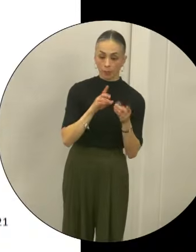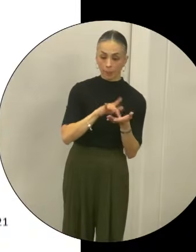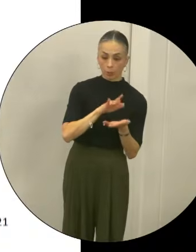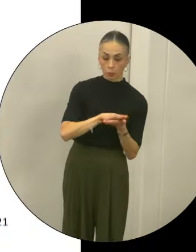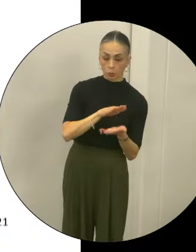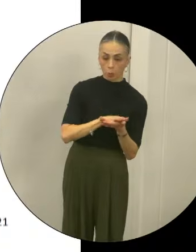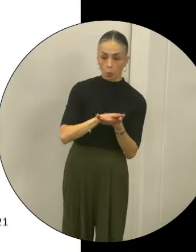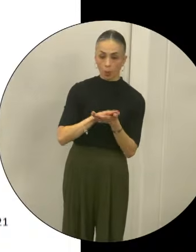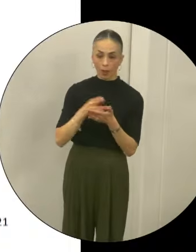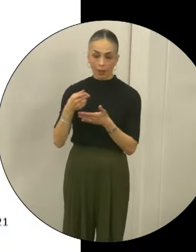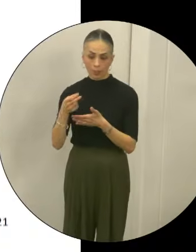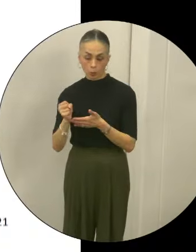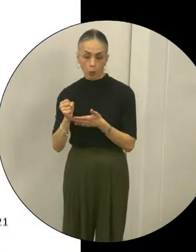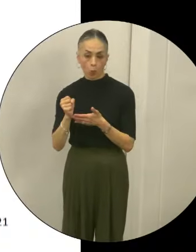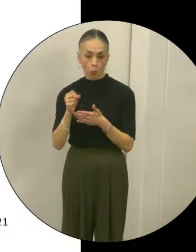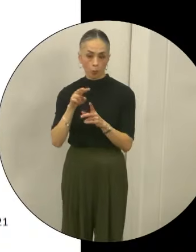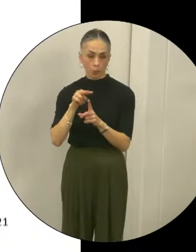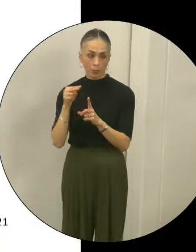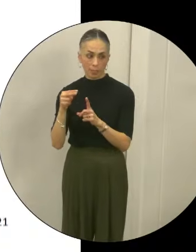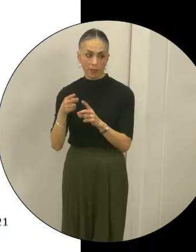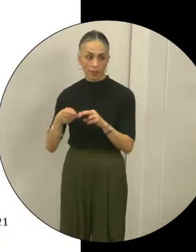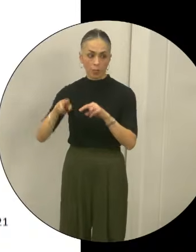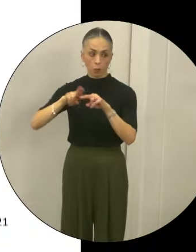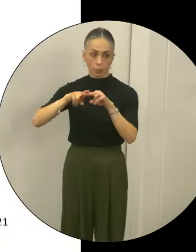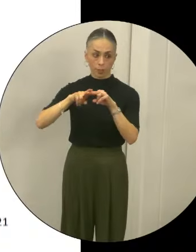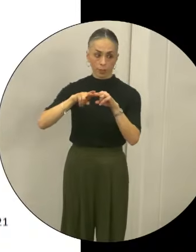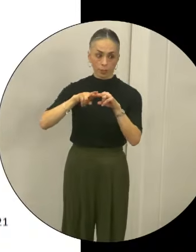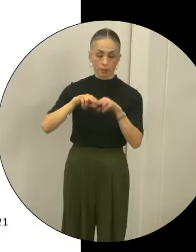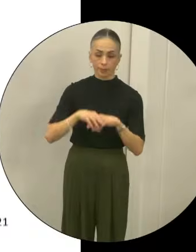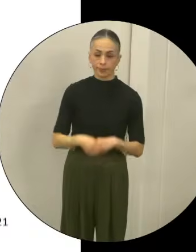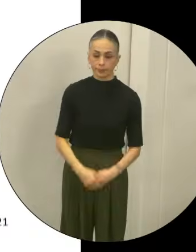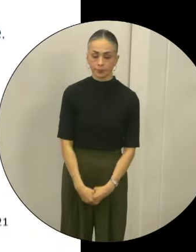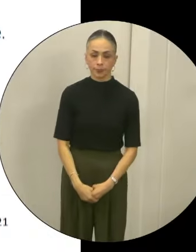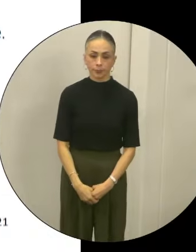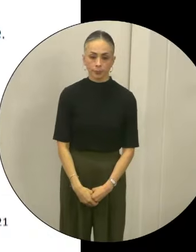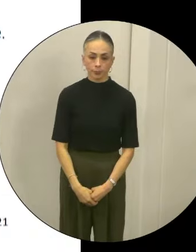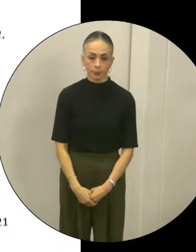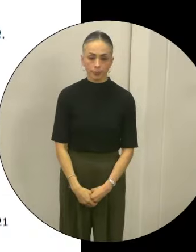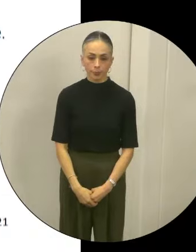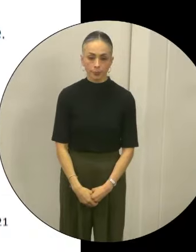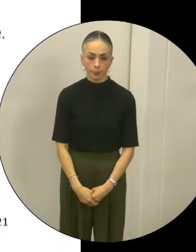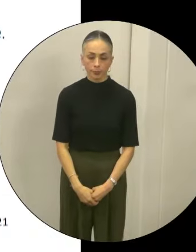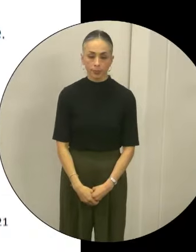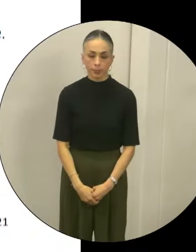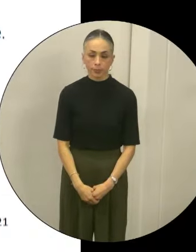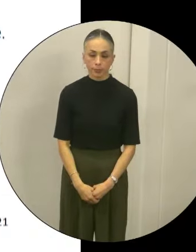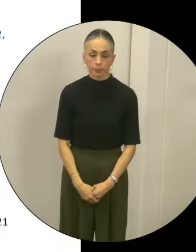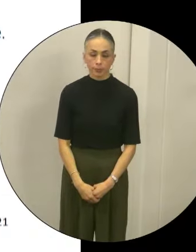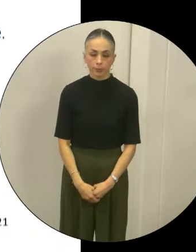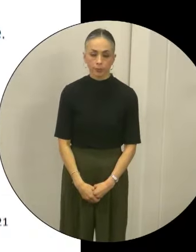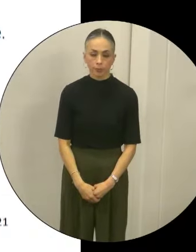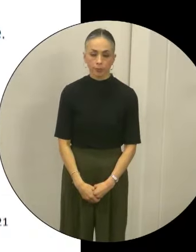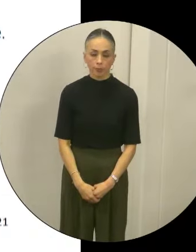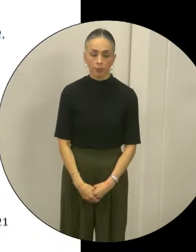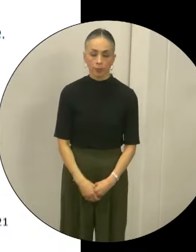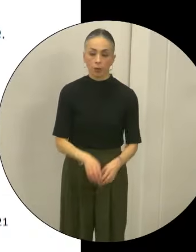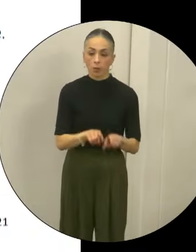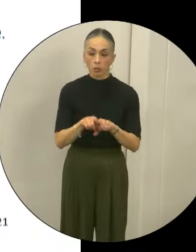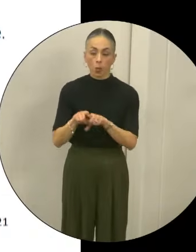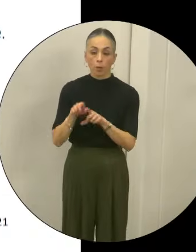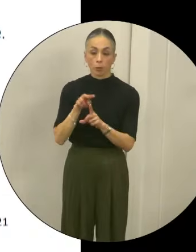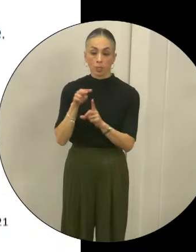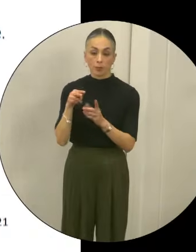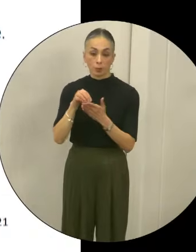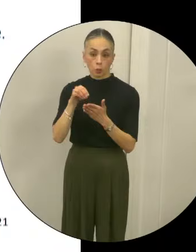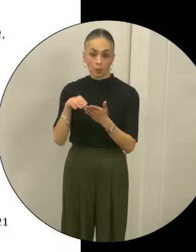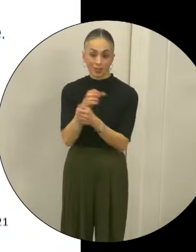perceptions have greatly increased over this time. In addition to the perception of student